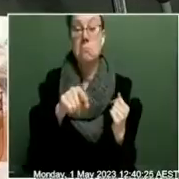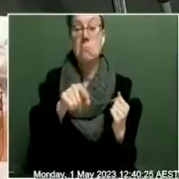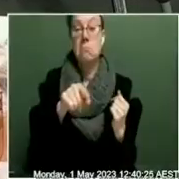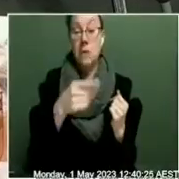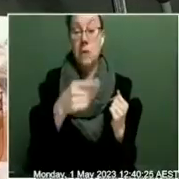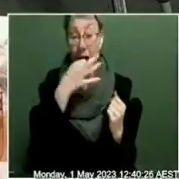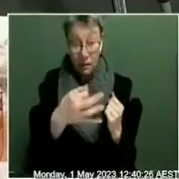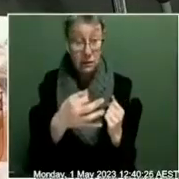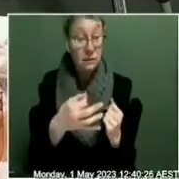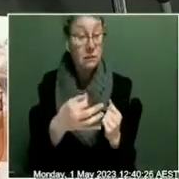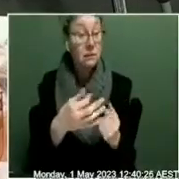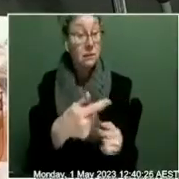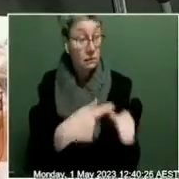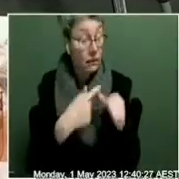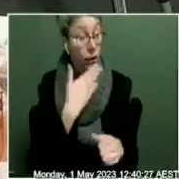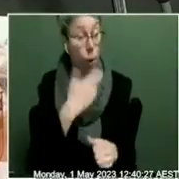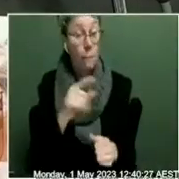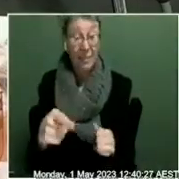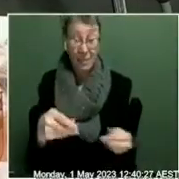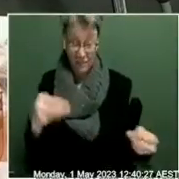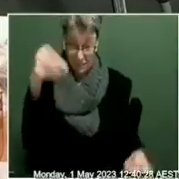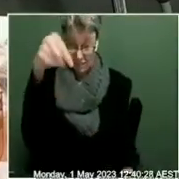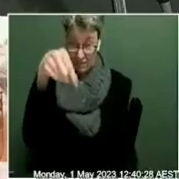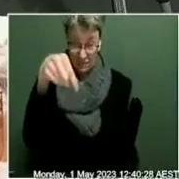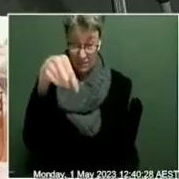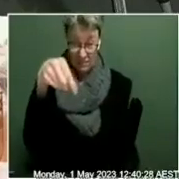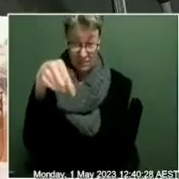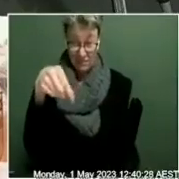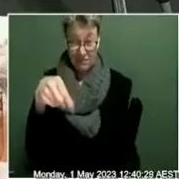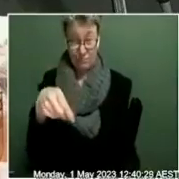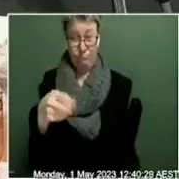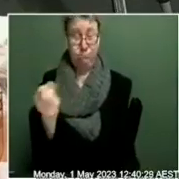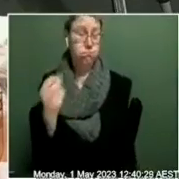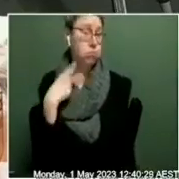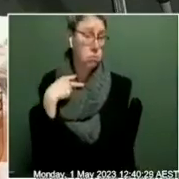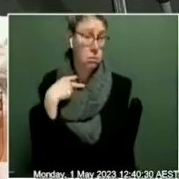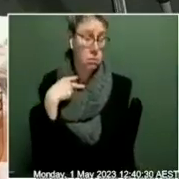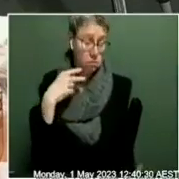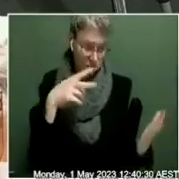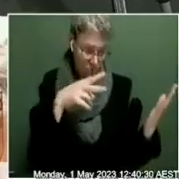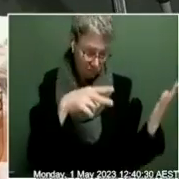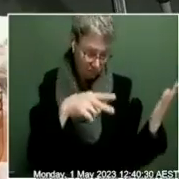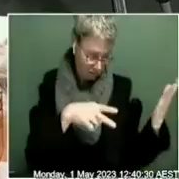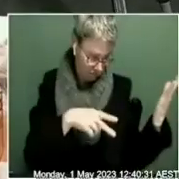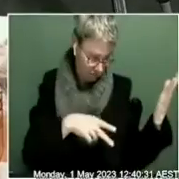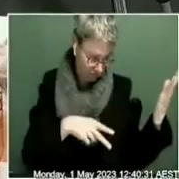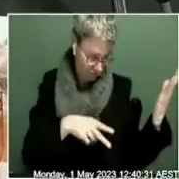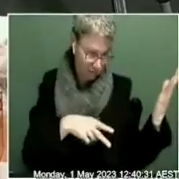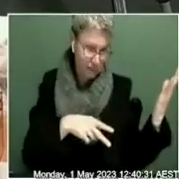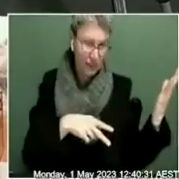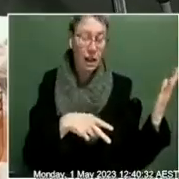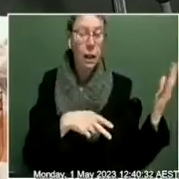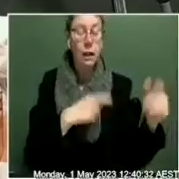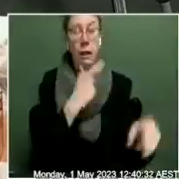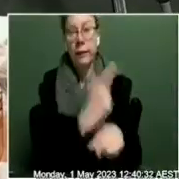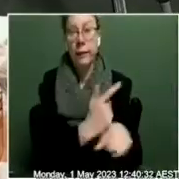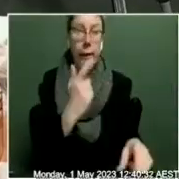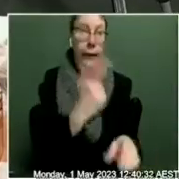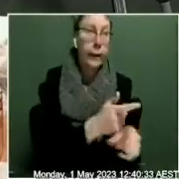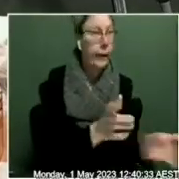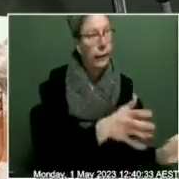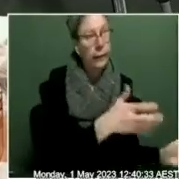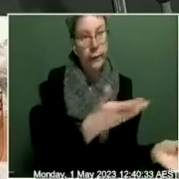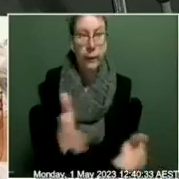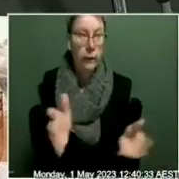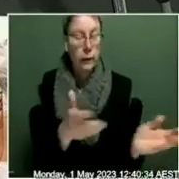of platitudes and vague aspirational statements issued without any enabling